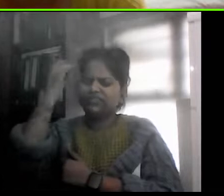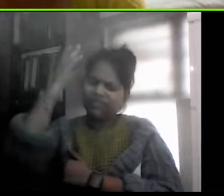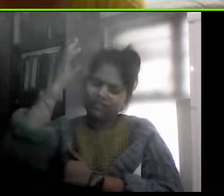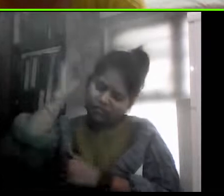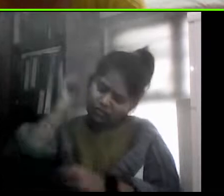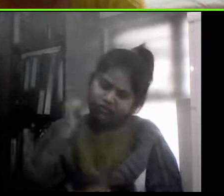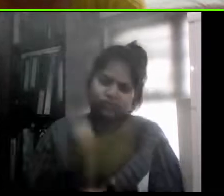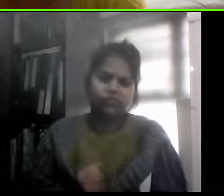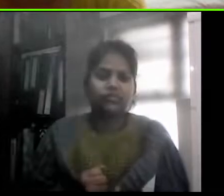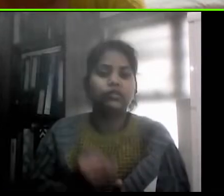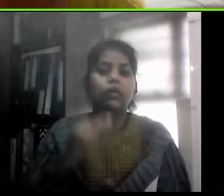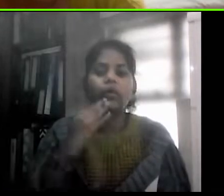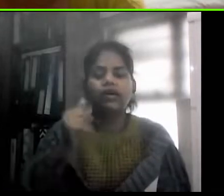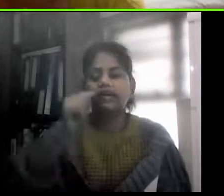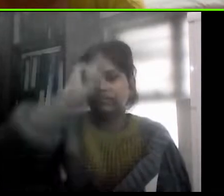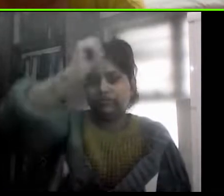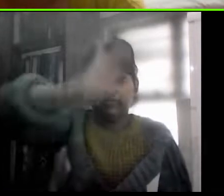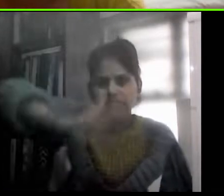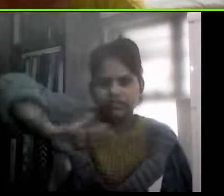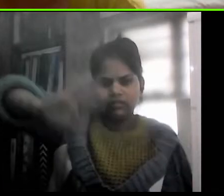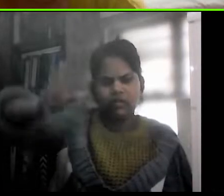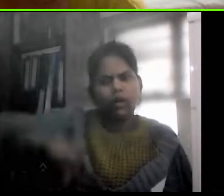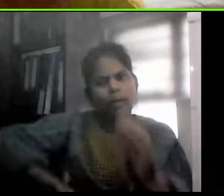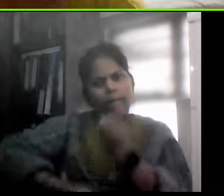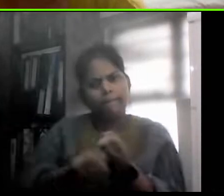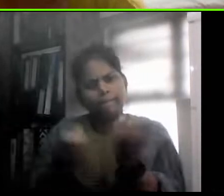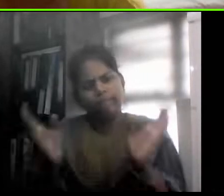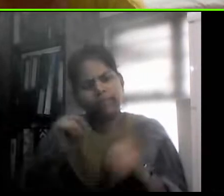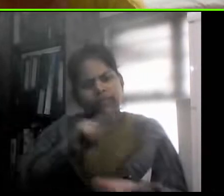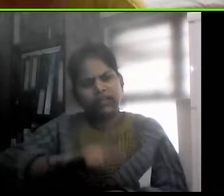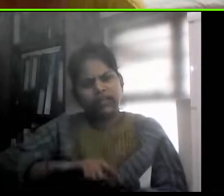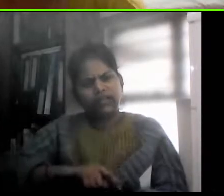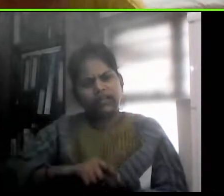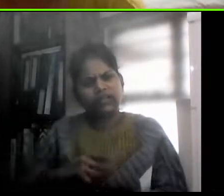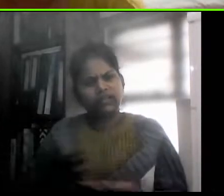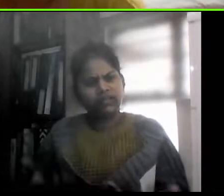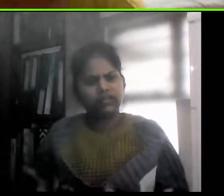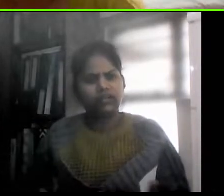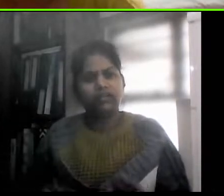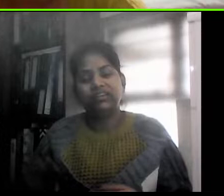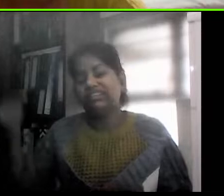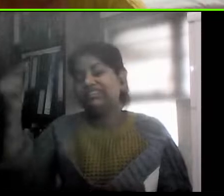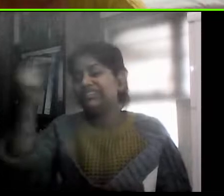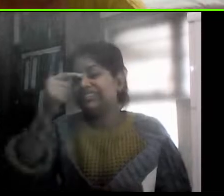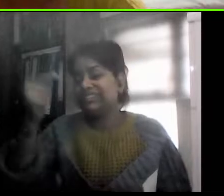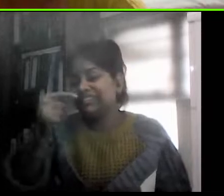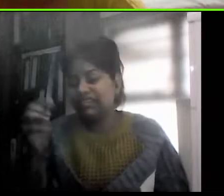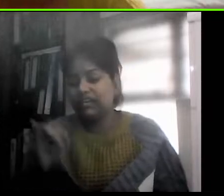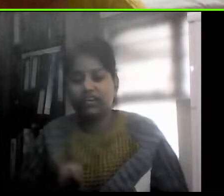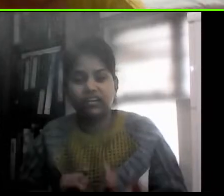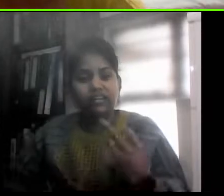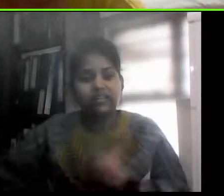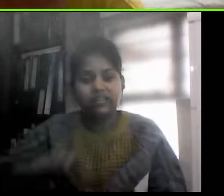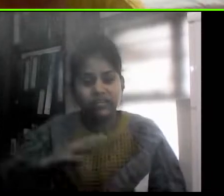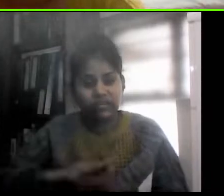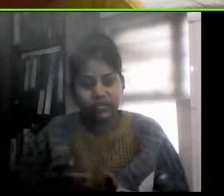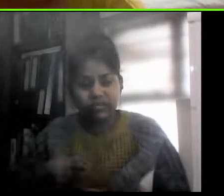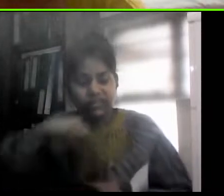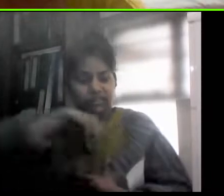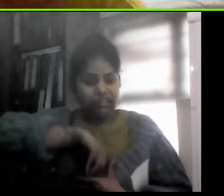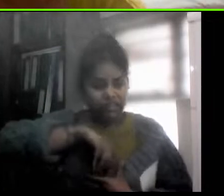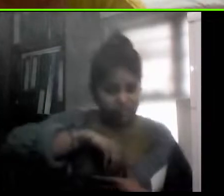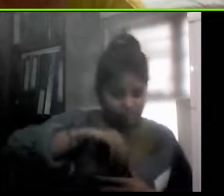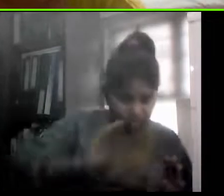in India, the fact that there is so much of negative socialization, so much of internalization of